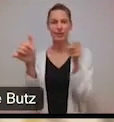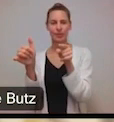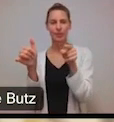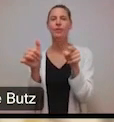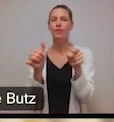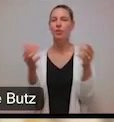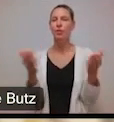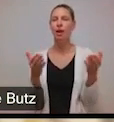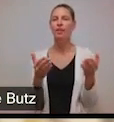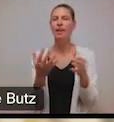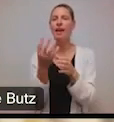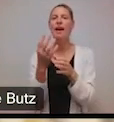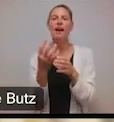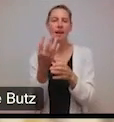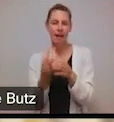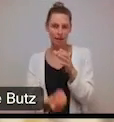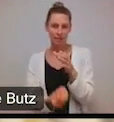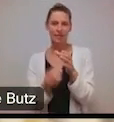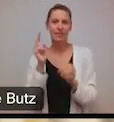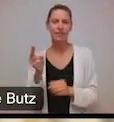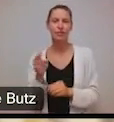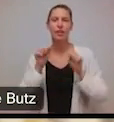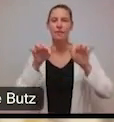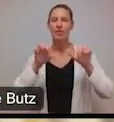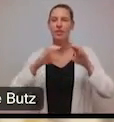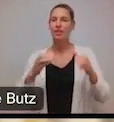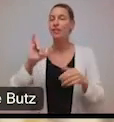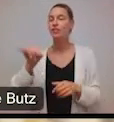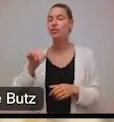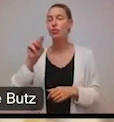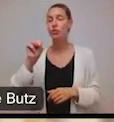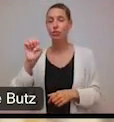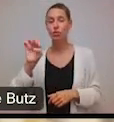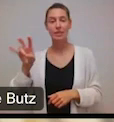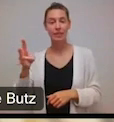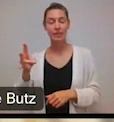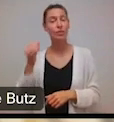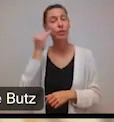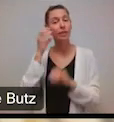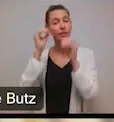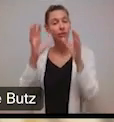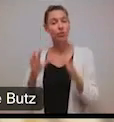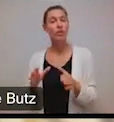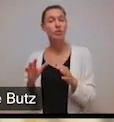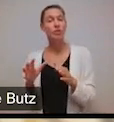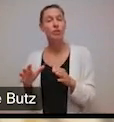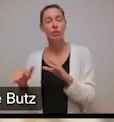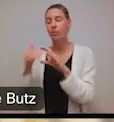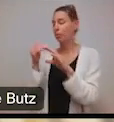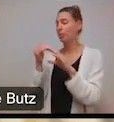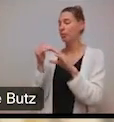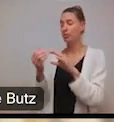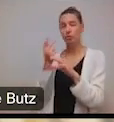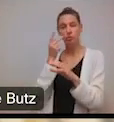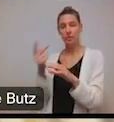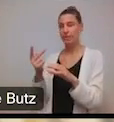magic class on June 7th. So the professor, when they see this email pop up in their inbox, they can tell just